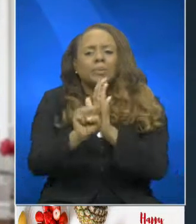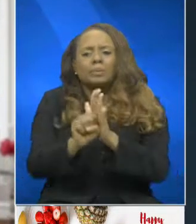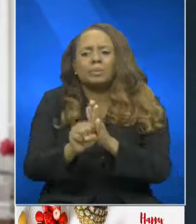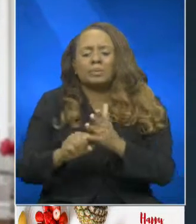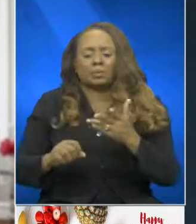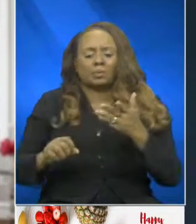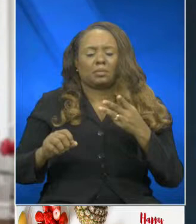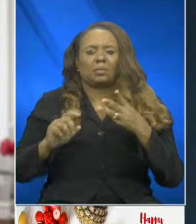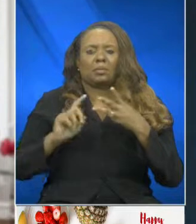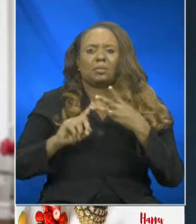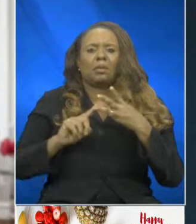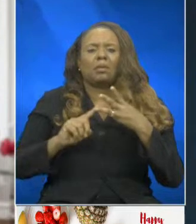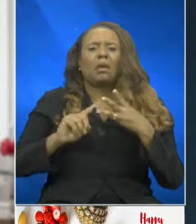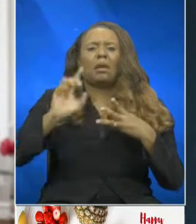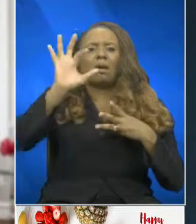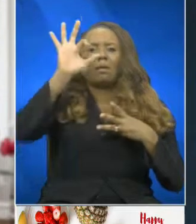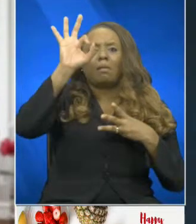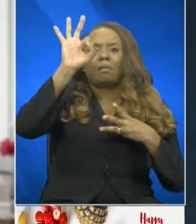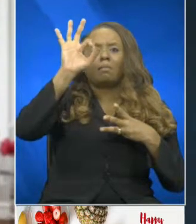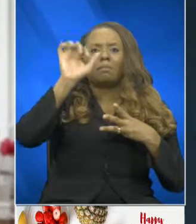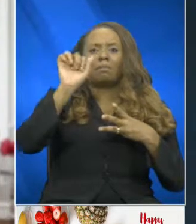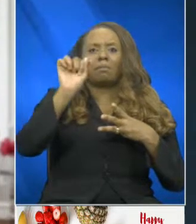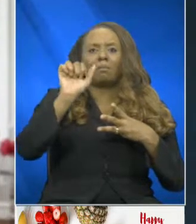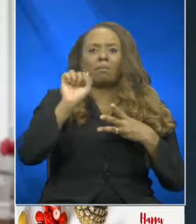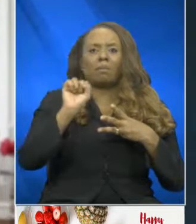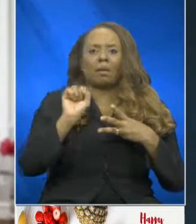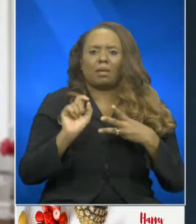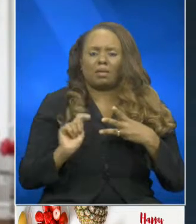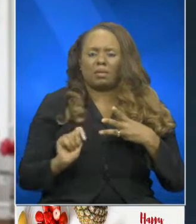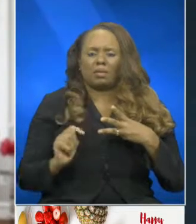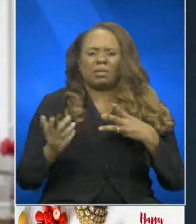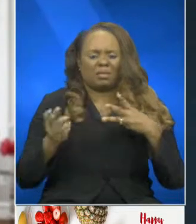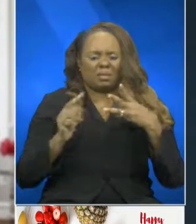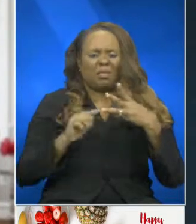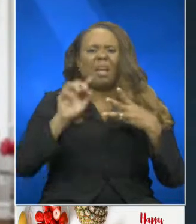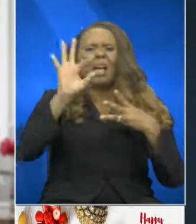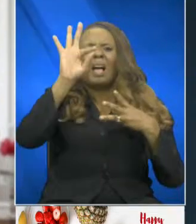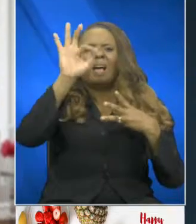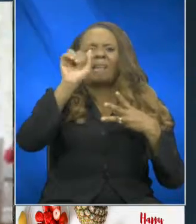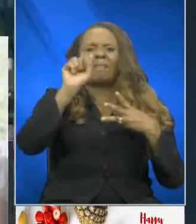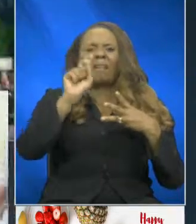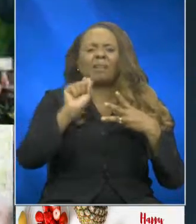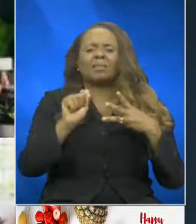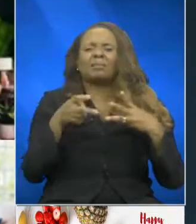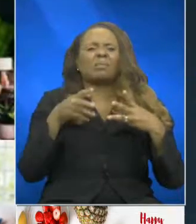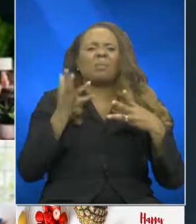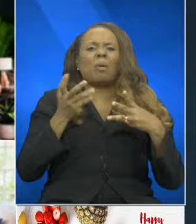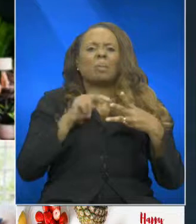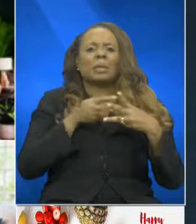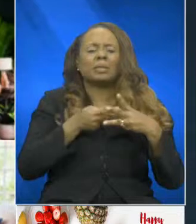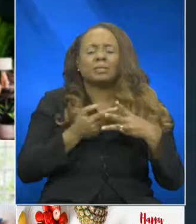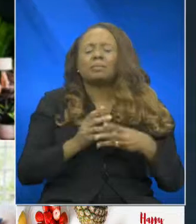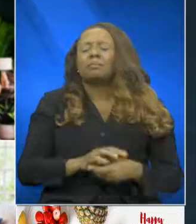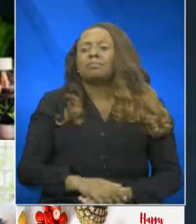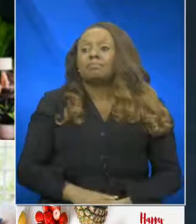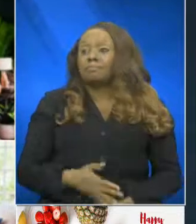word FAST, and the letters stand for something. So, Dr. Mosley?